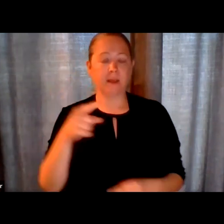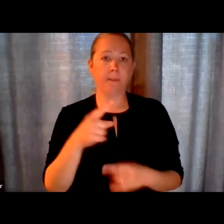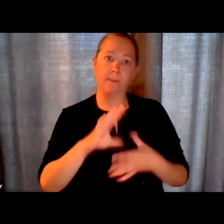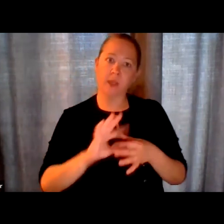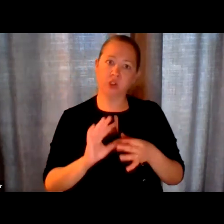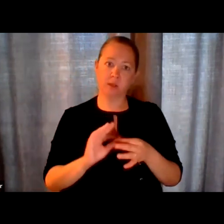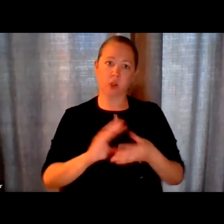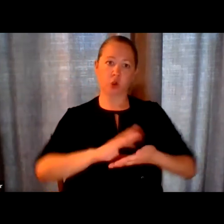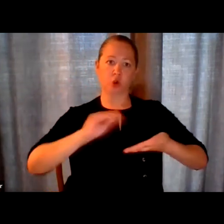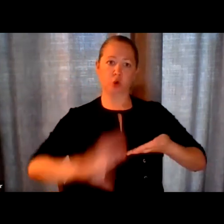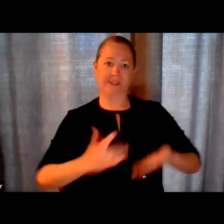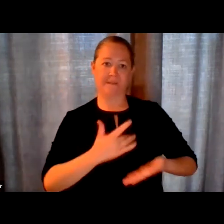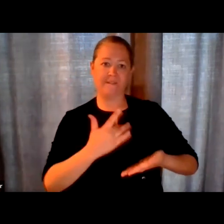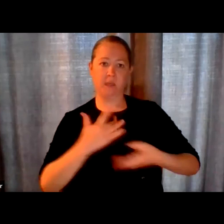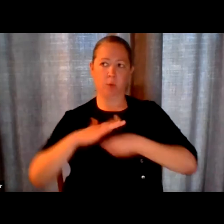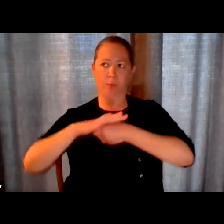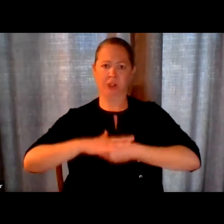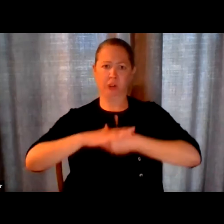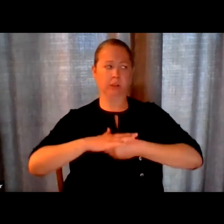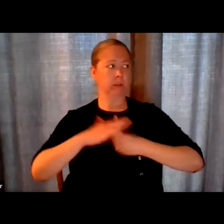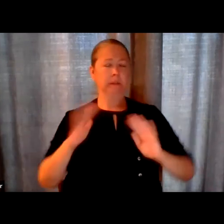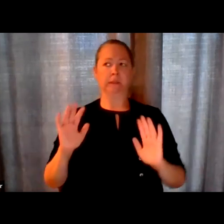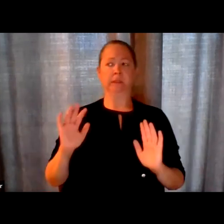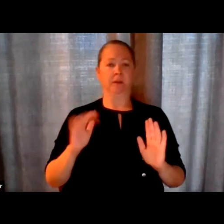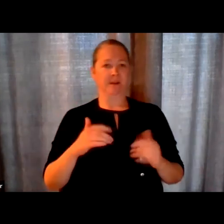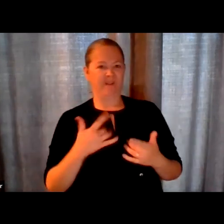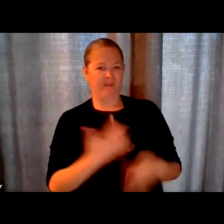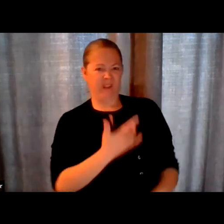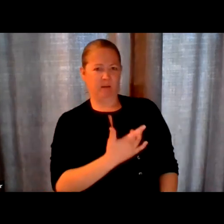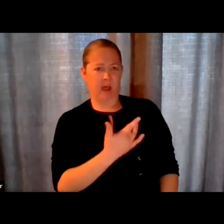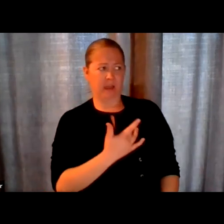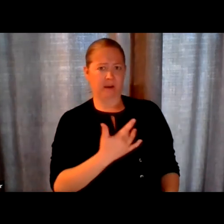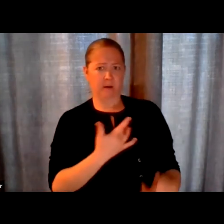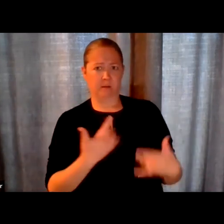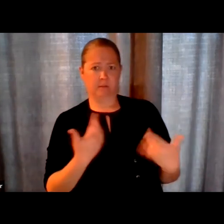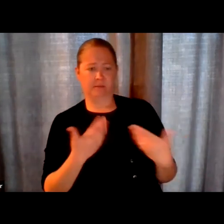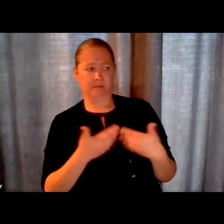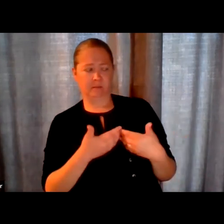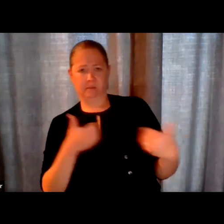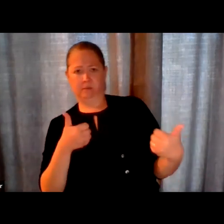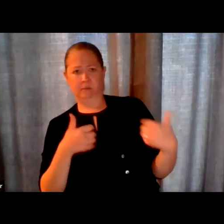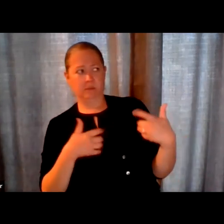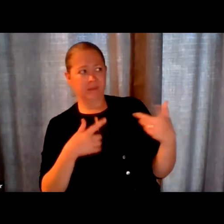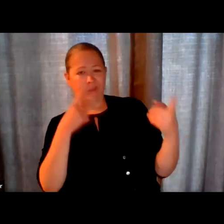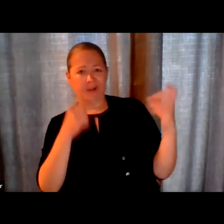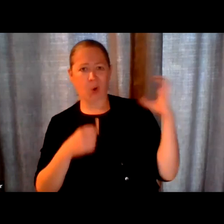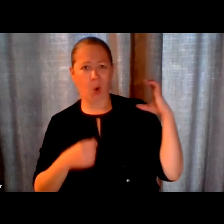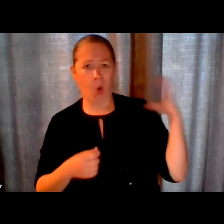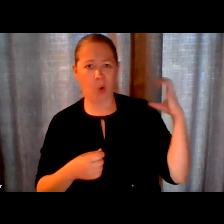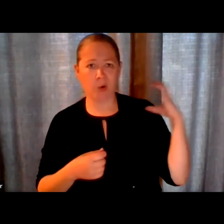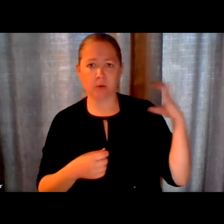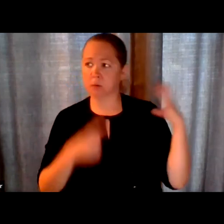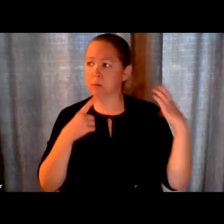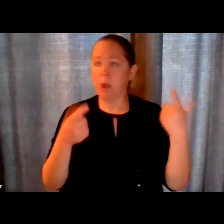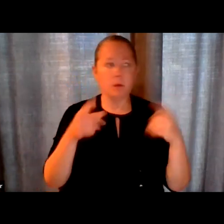felt pressured and who were made to feel like outsiders because the coach was pressuring everyone